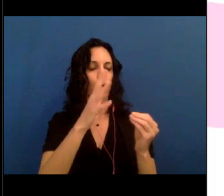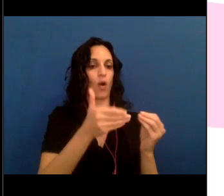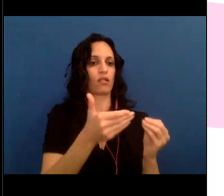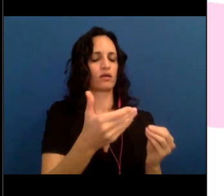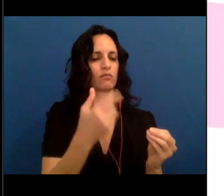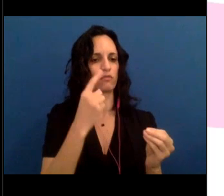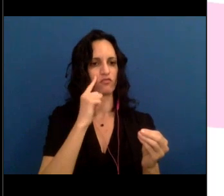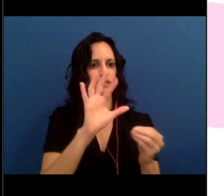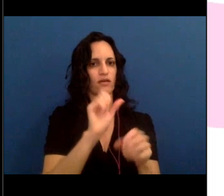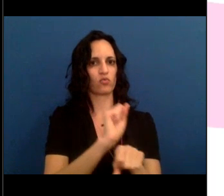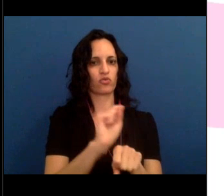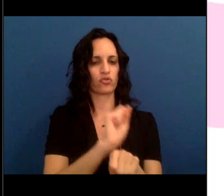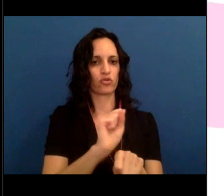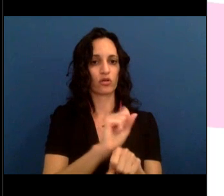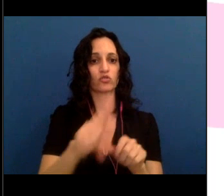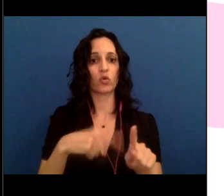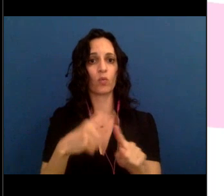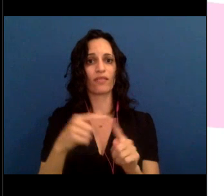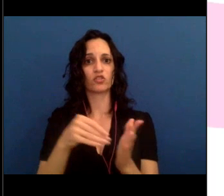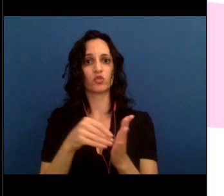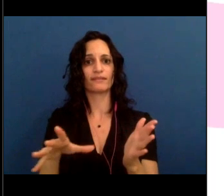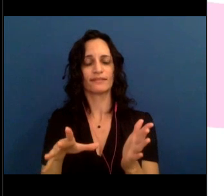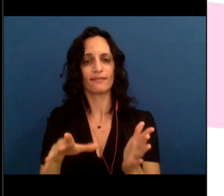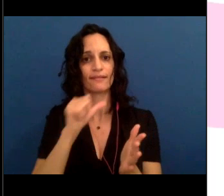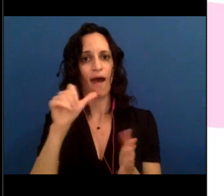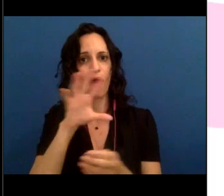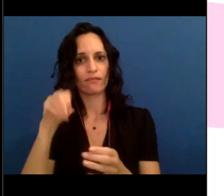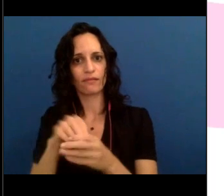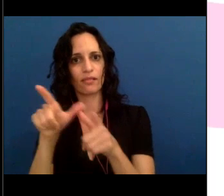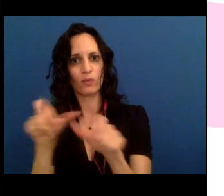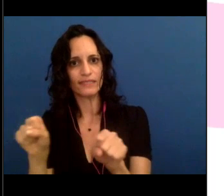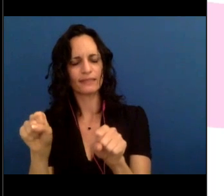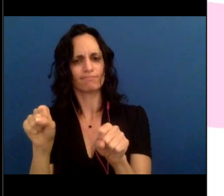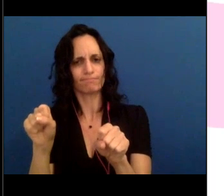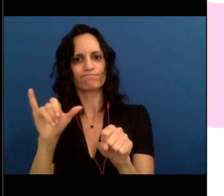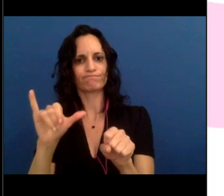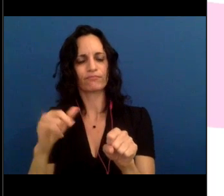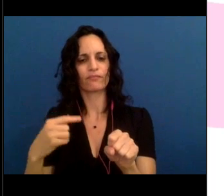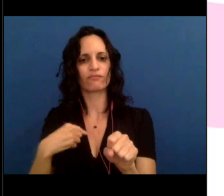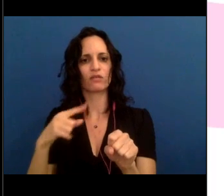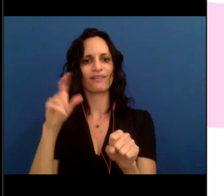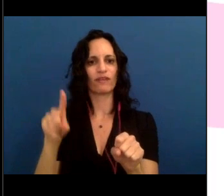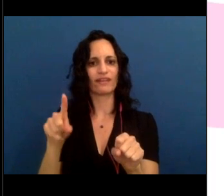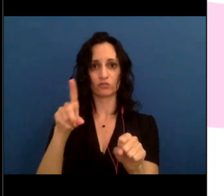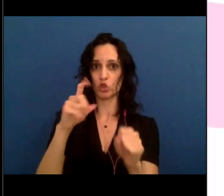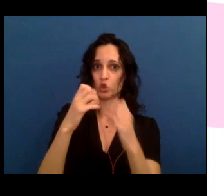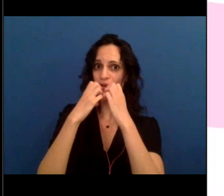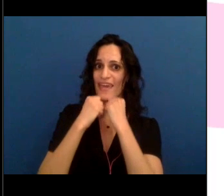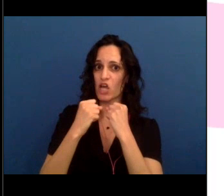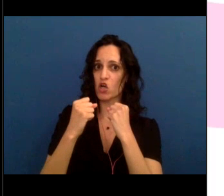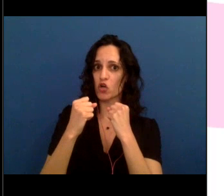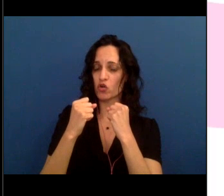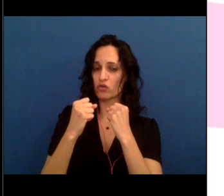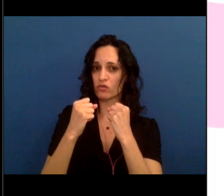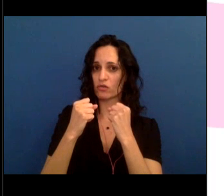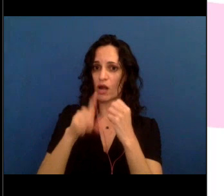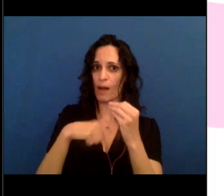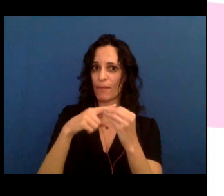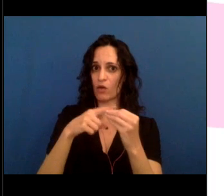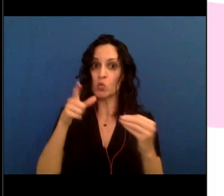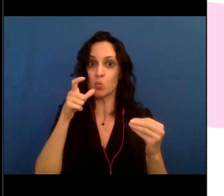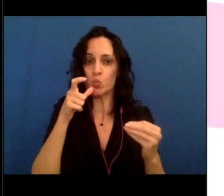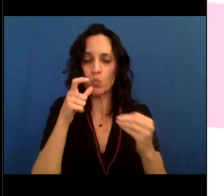we lose those students, I then have to ask, well, do you care? Who cares about linguistics? And